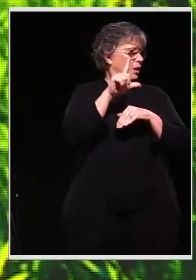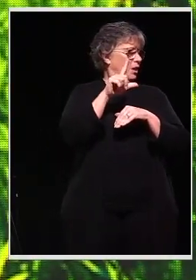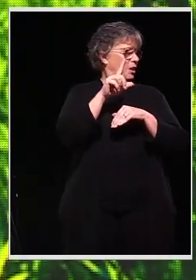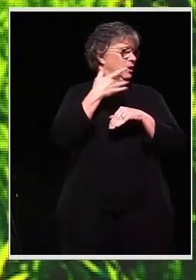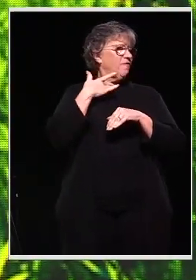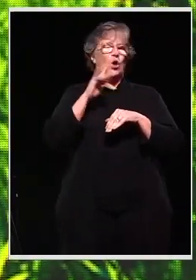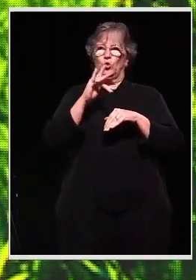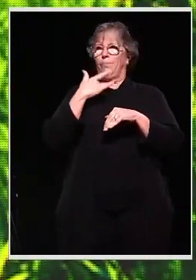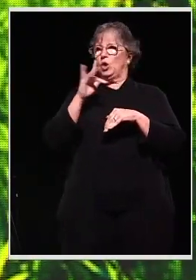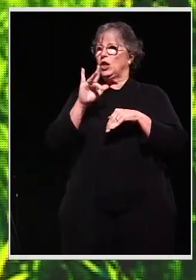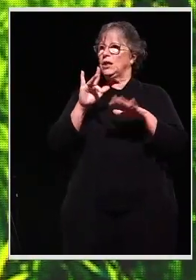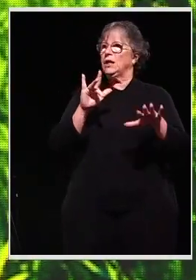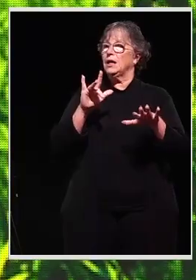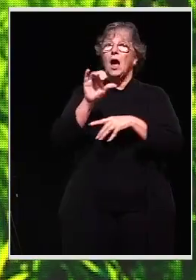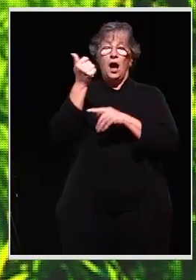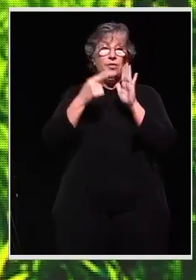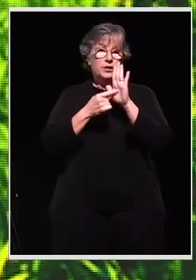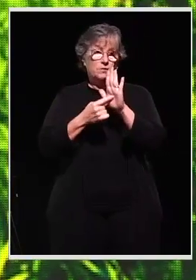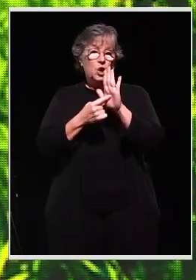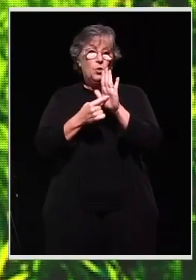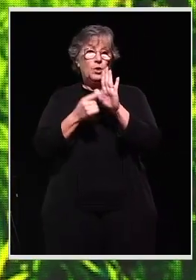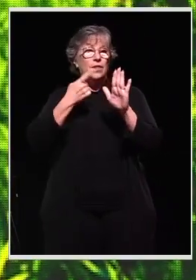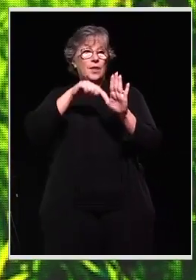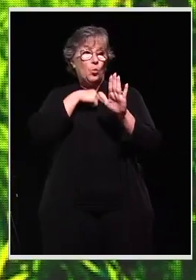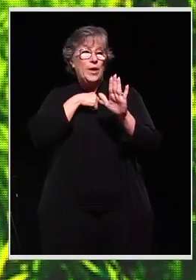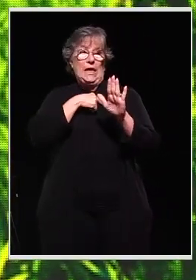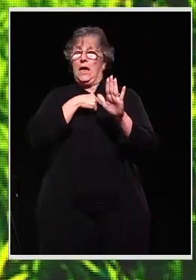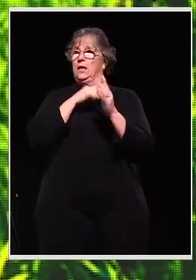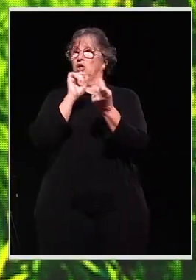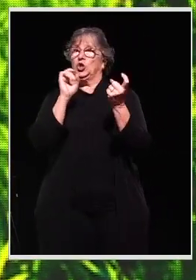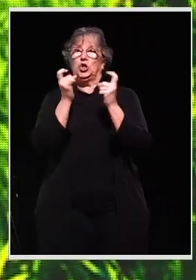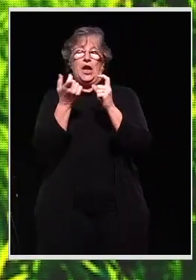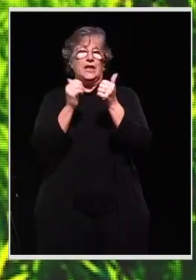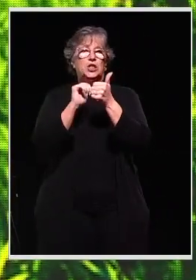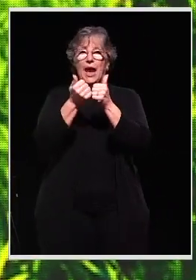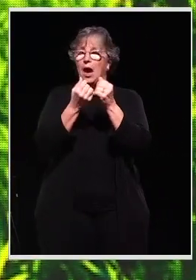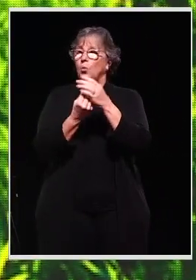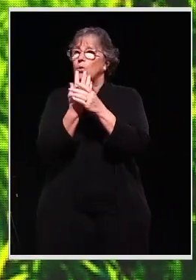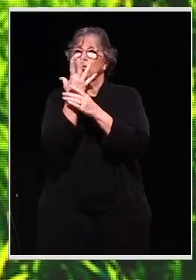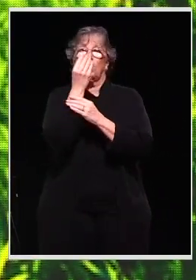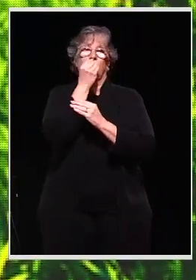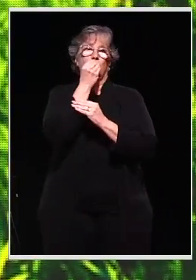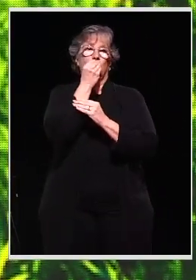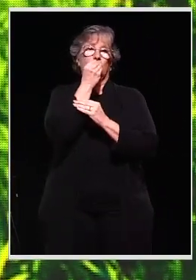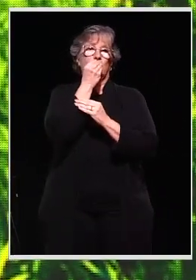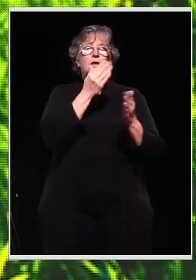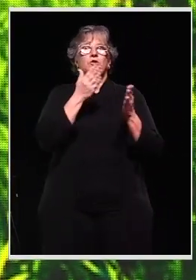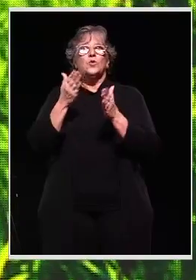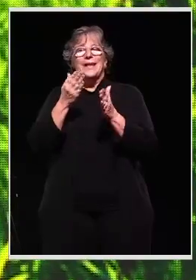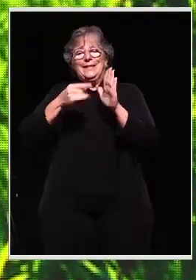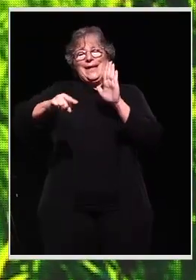research and countless others have demonstrated that we can revolutionize the way in which we grow food so that it is a